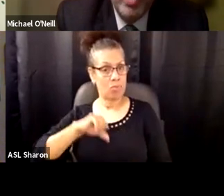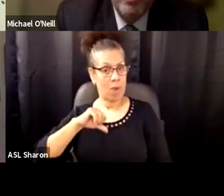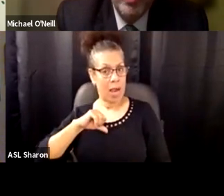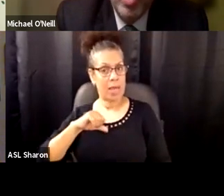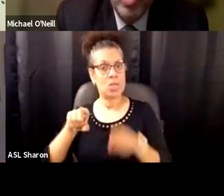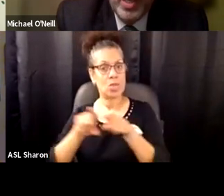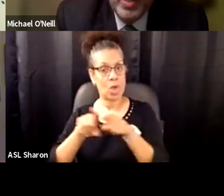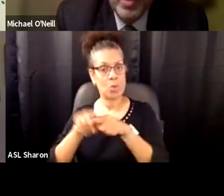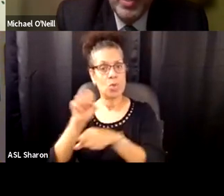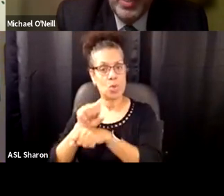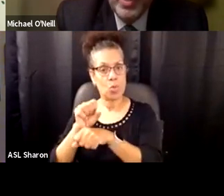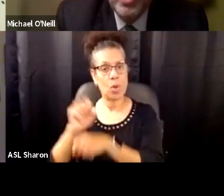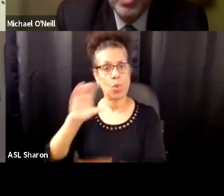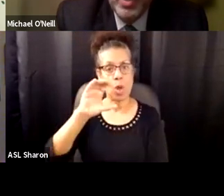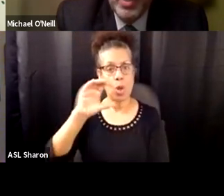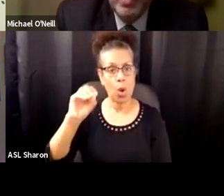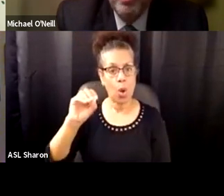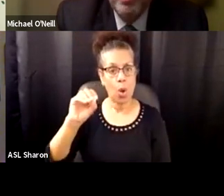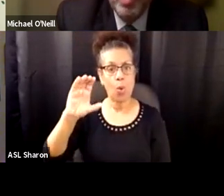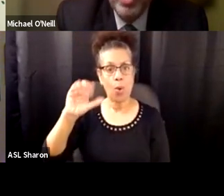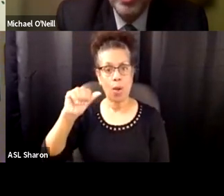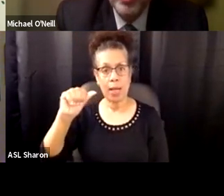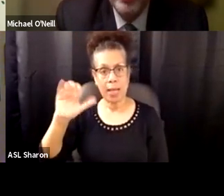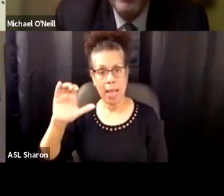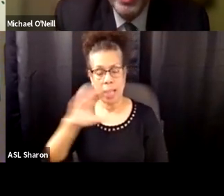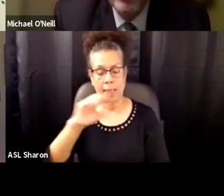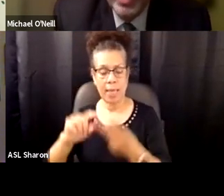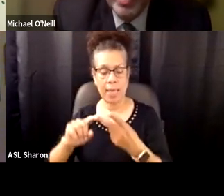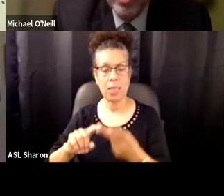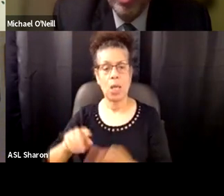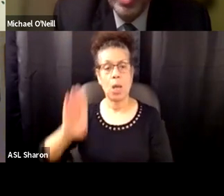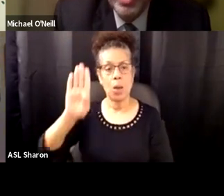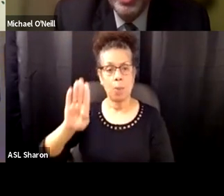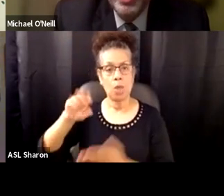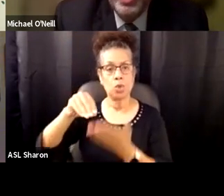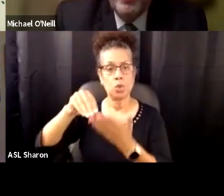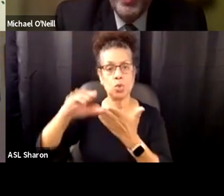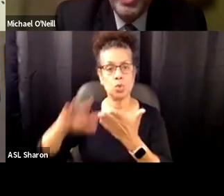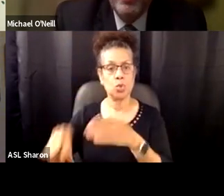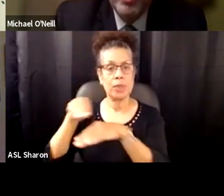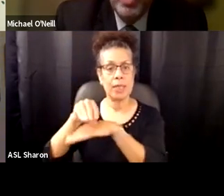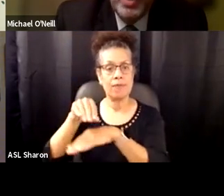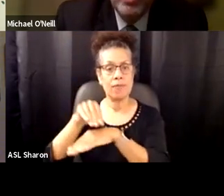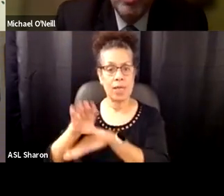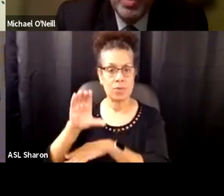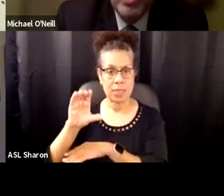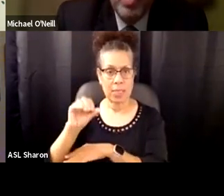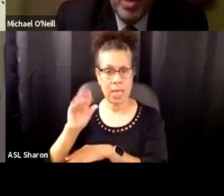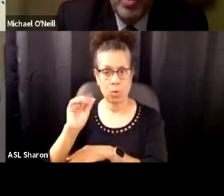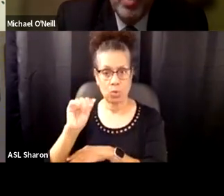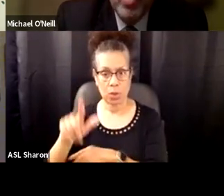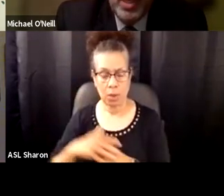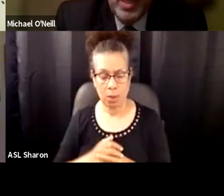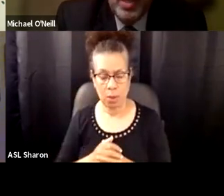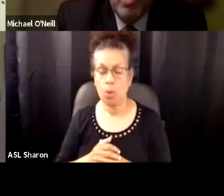the work of both kokak and the boston student advisory council and they have always been instrumental